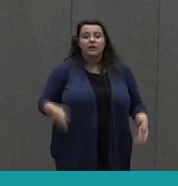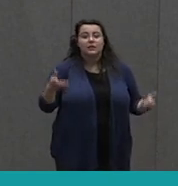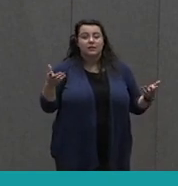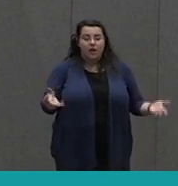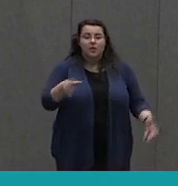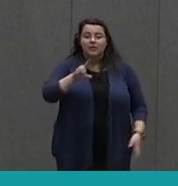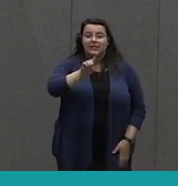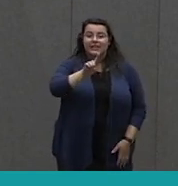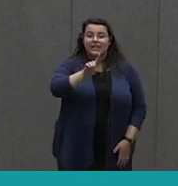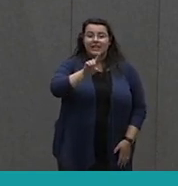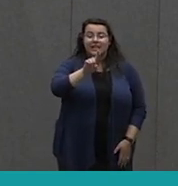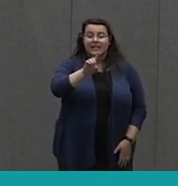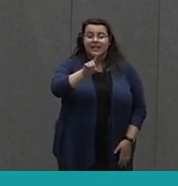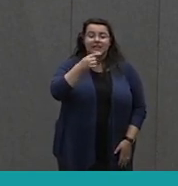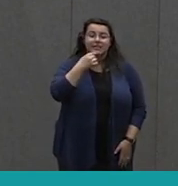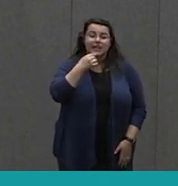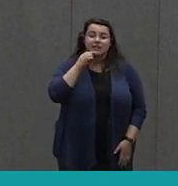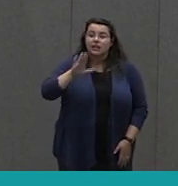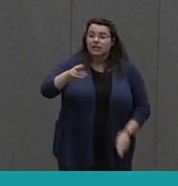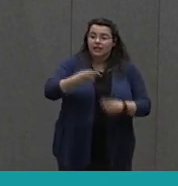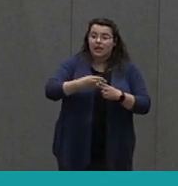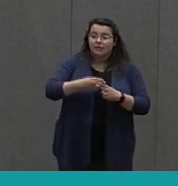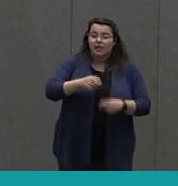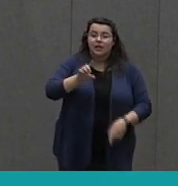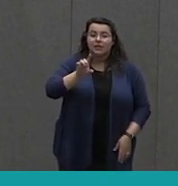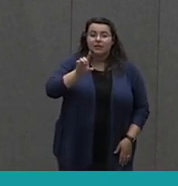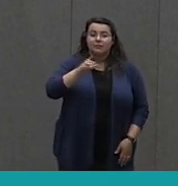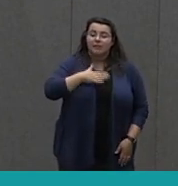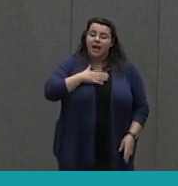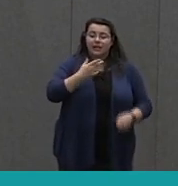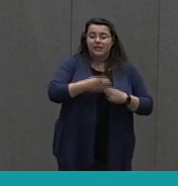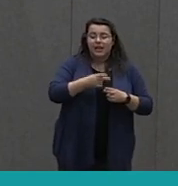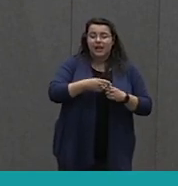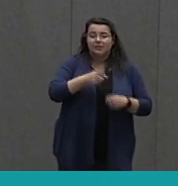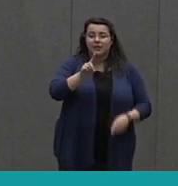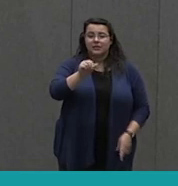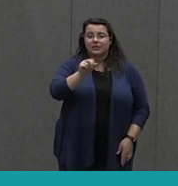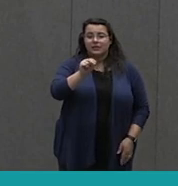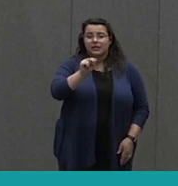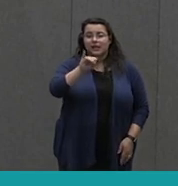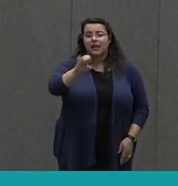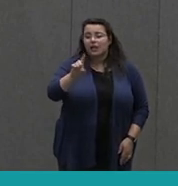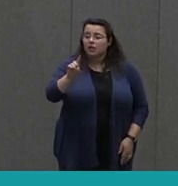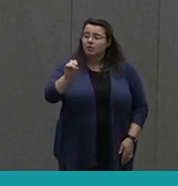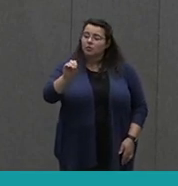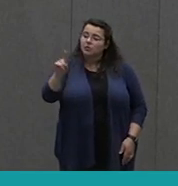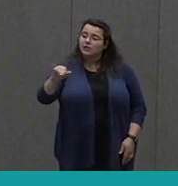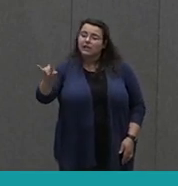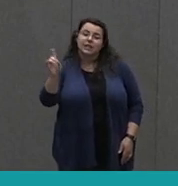s, s, s. And when she gets to the top, she says, I'm coming down, guys. Catch me.